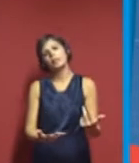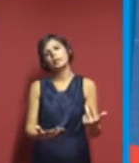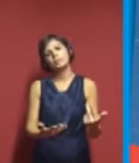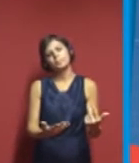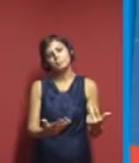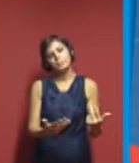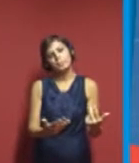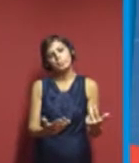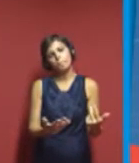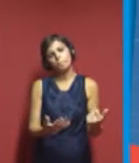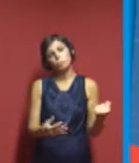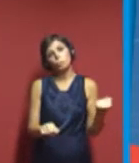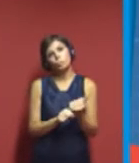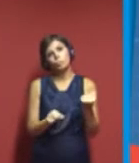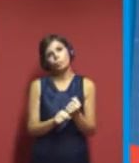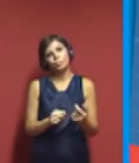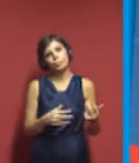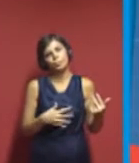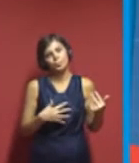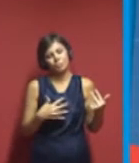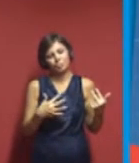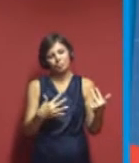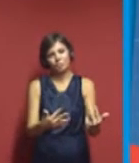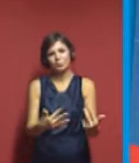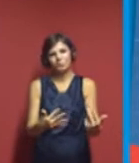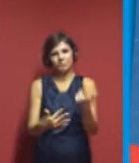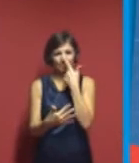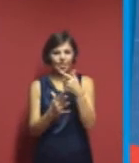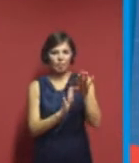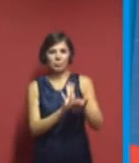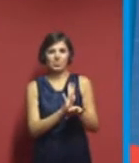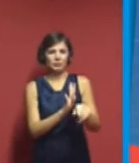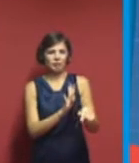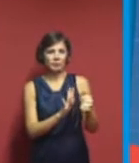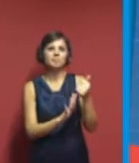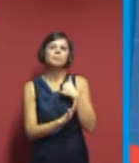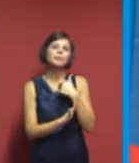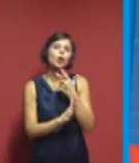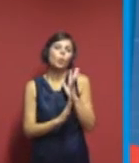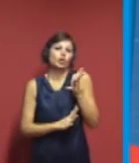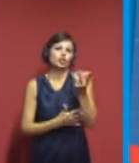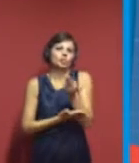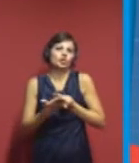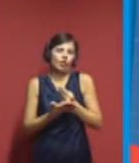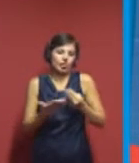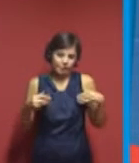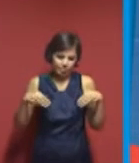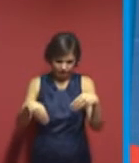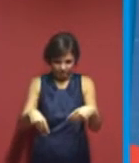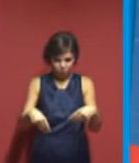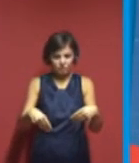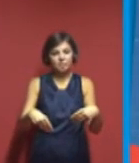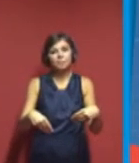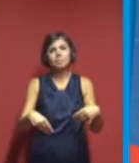life. I've been in about 50 different projects. I'm very happy that this year, after four Intel ISEF competition, I just won the Grand Award. I'm very,